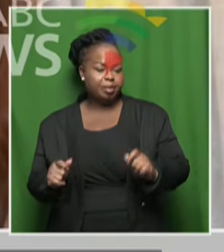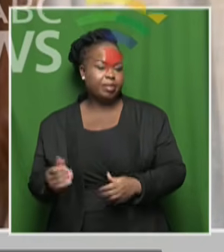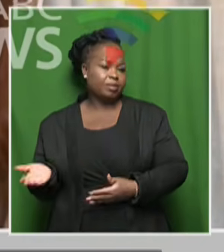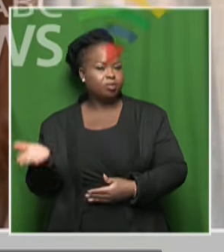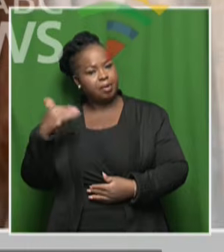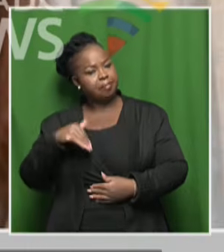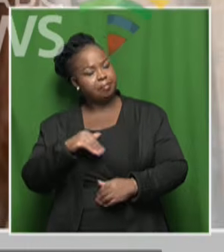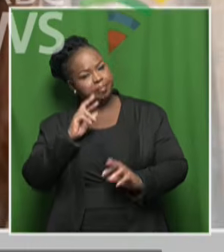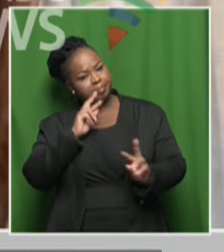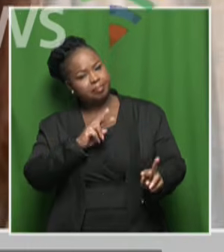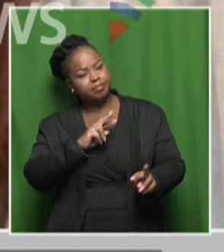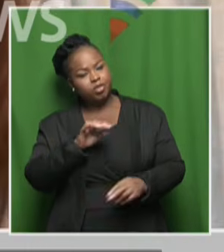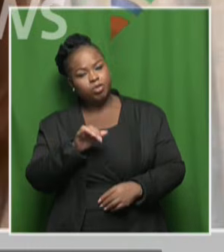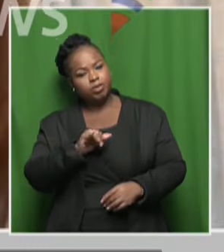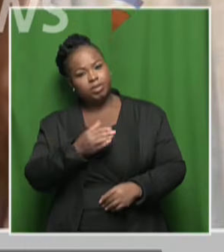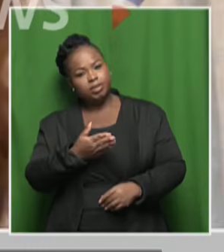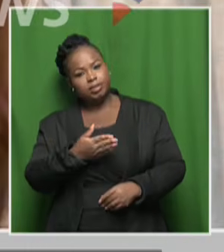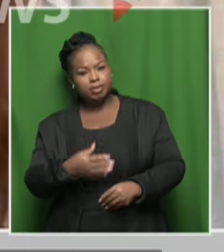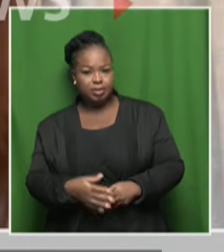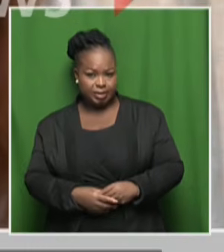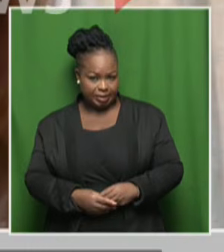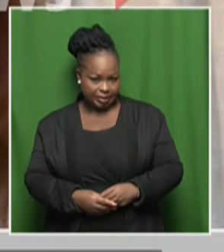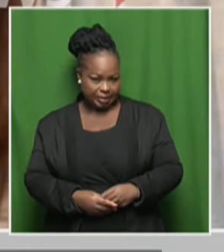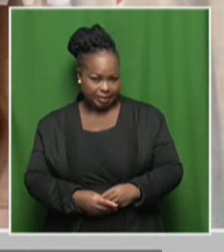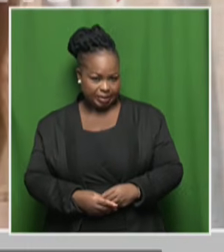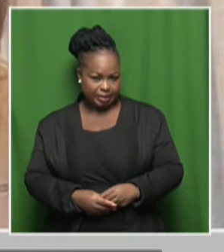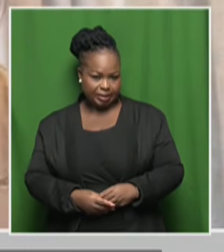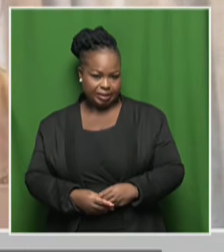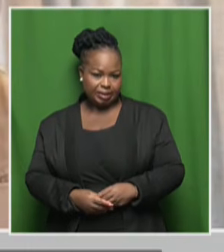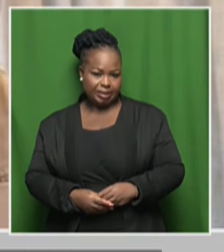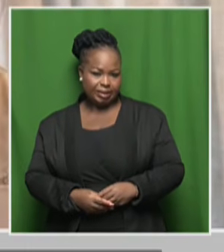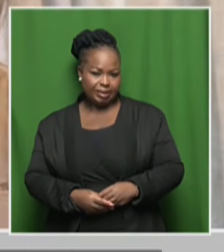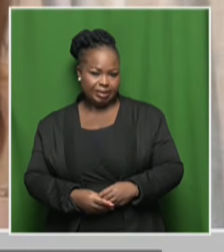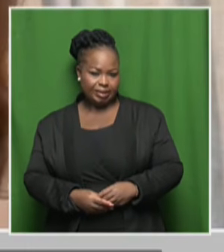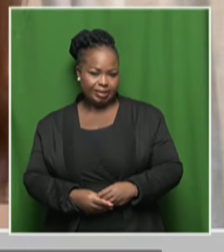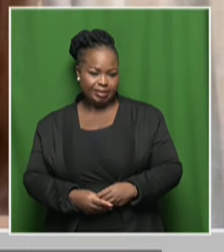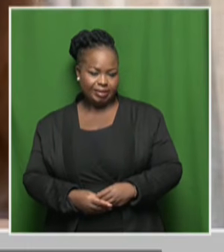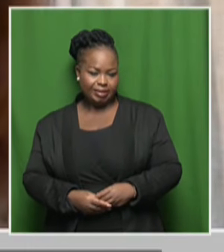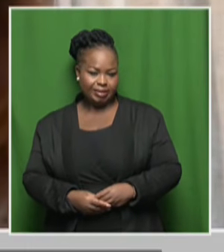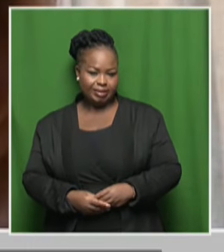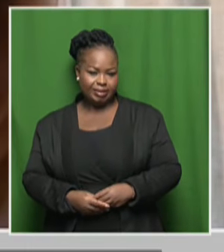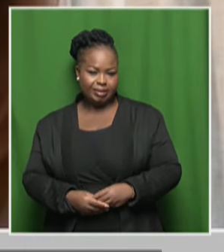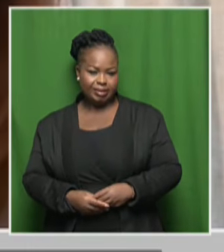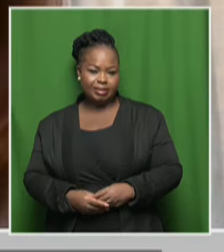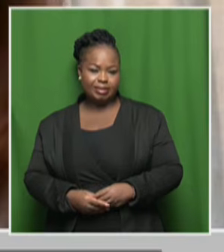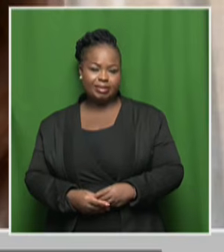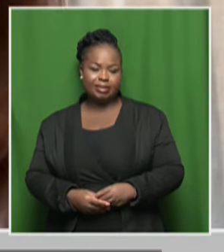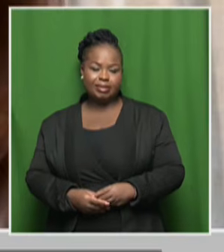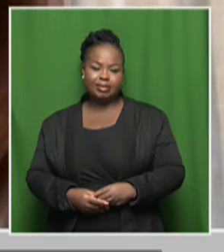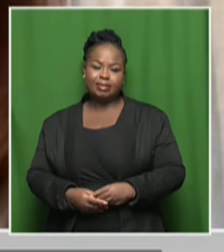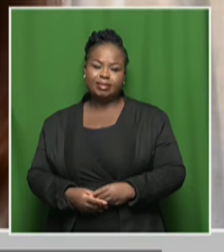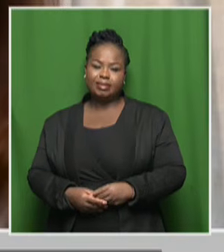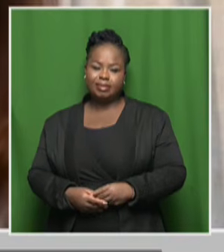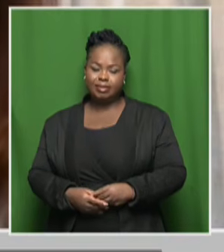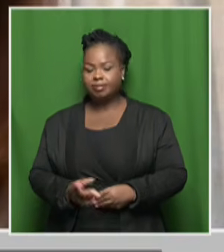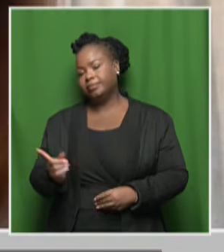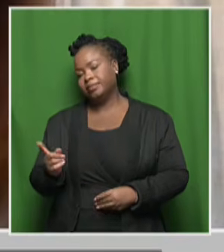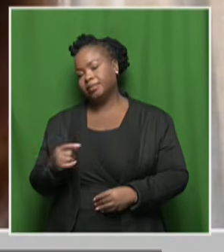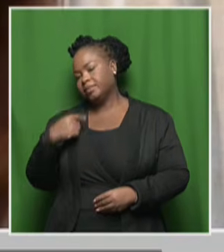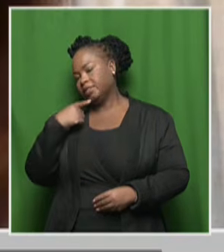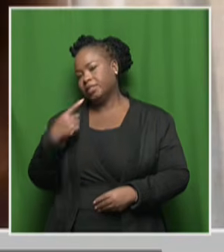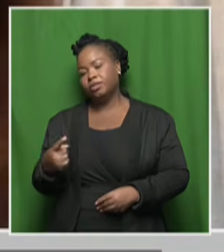it, can you hone in on that? Or is that asking a parent to choose between who their favorite child is? I mean, let me tell you,